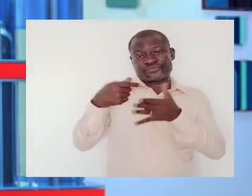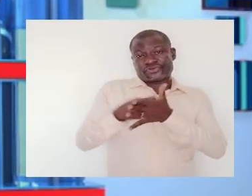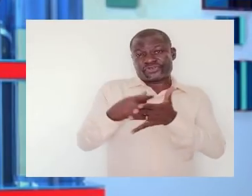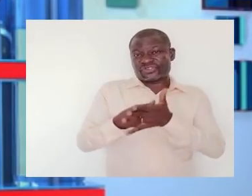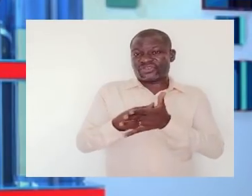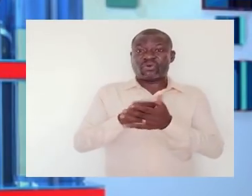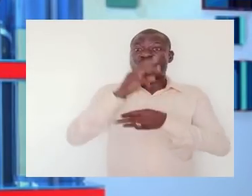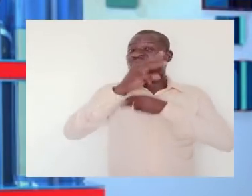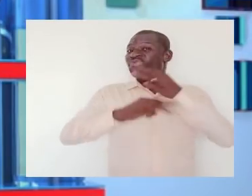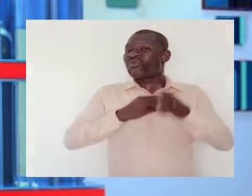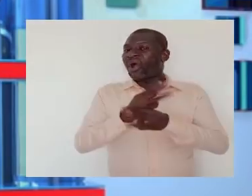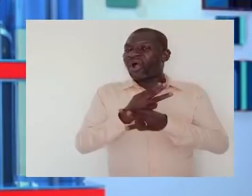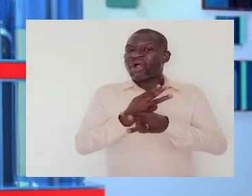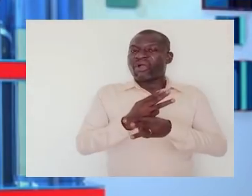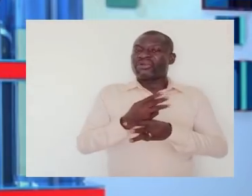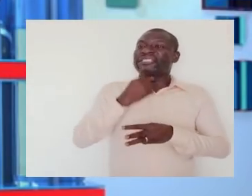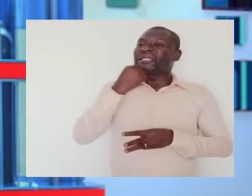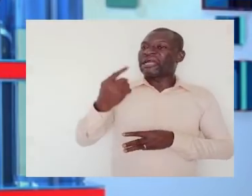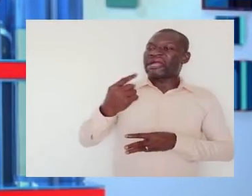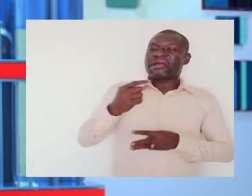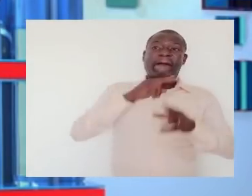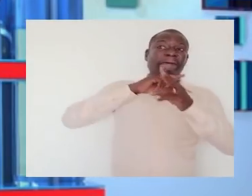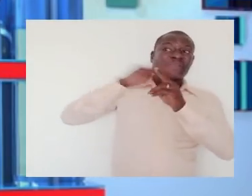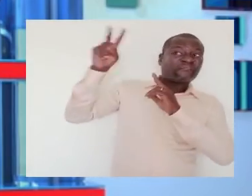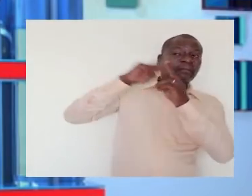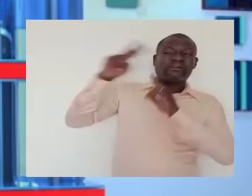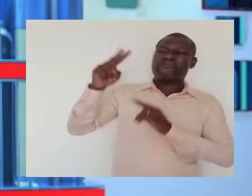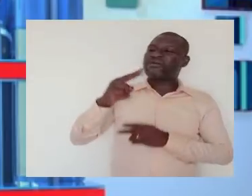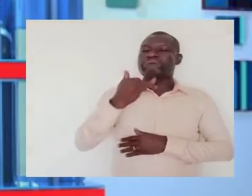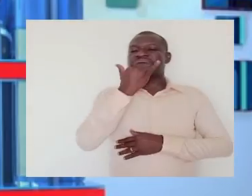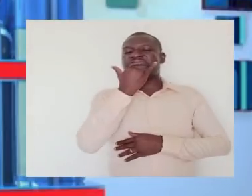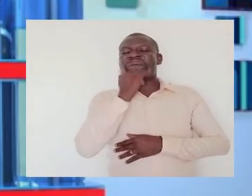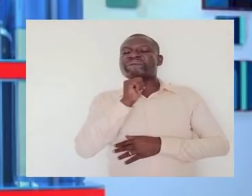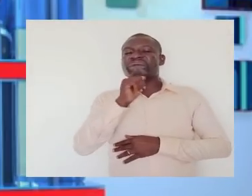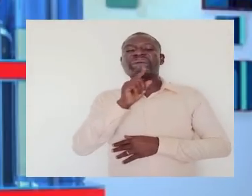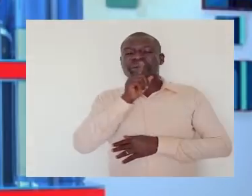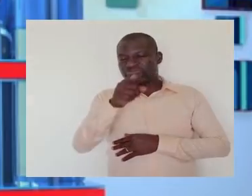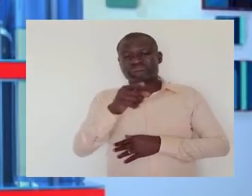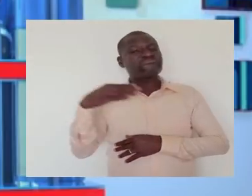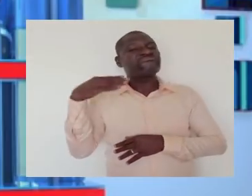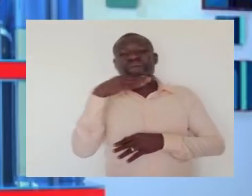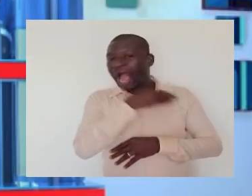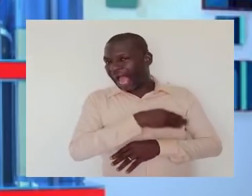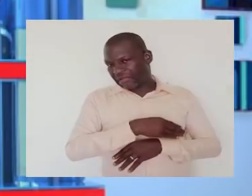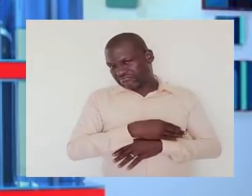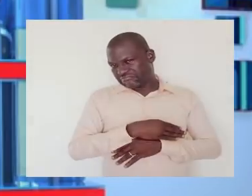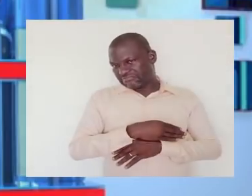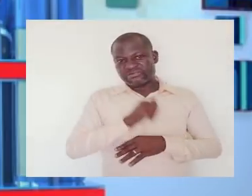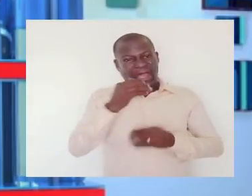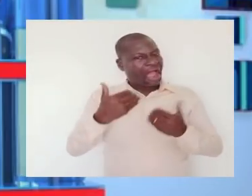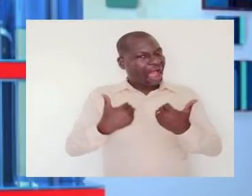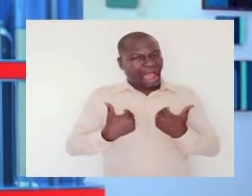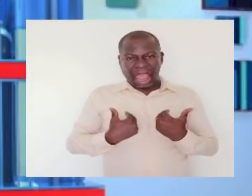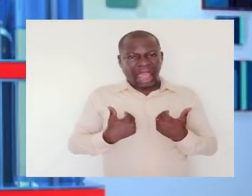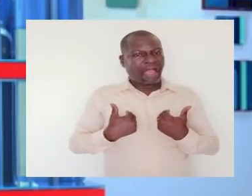ha ade wiase afana nyina eka se omo ye prophets no eye na ada omo boa na omo timi ye anwade